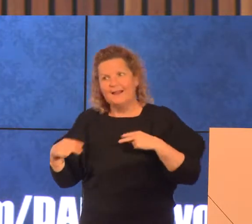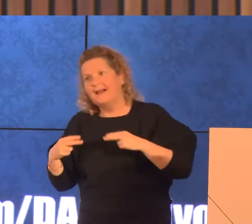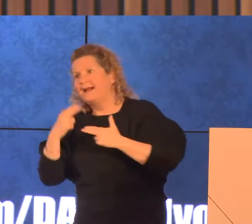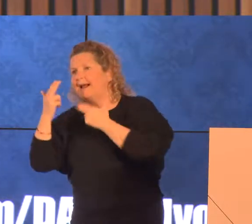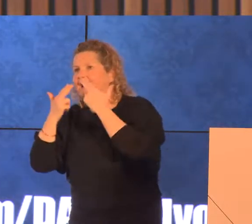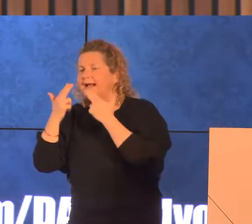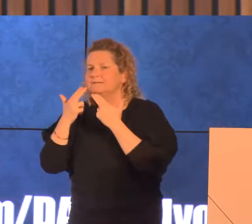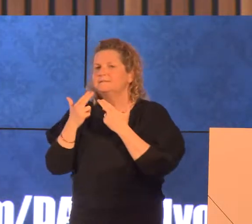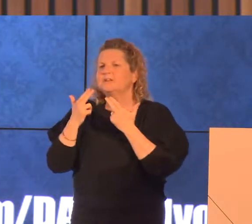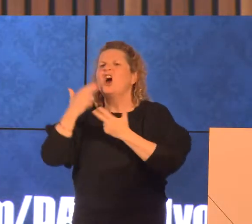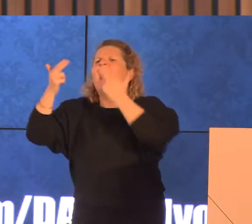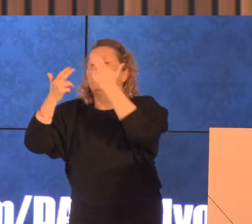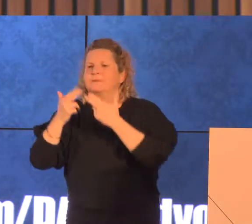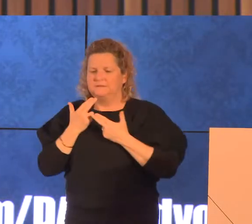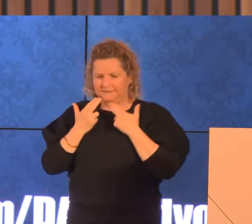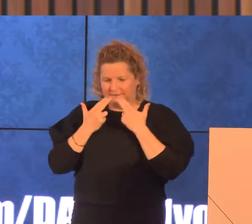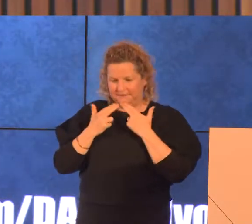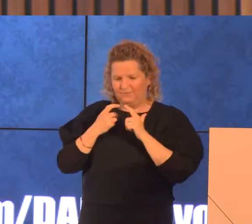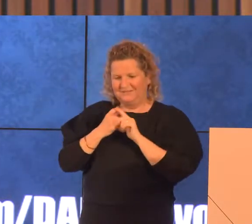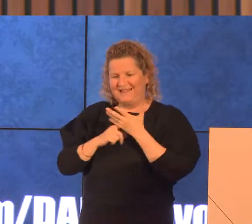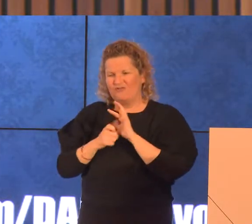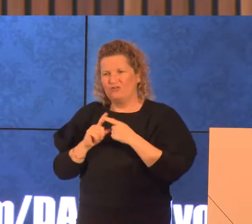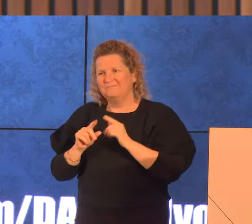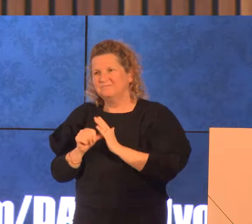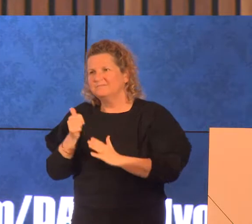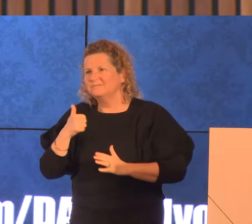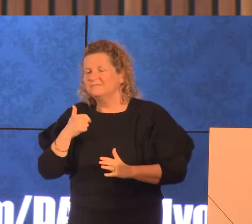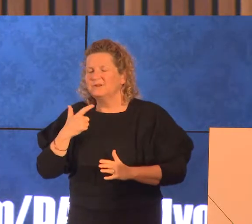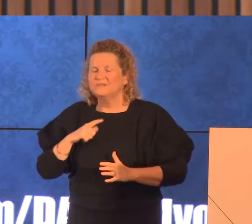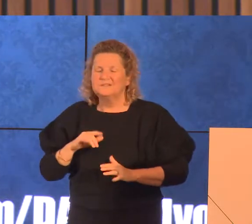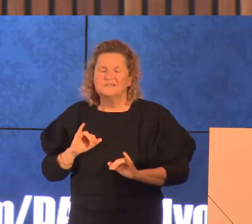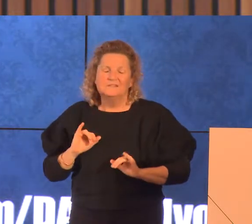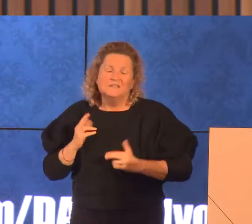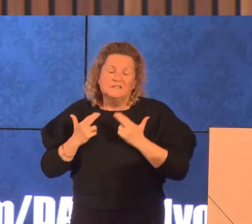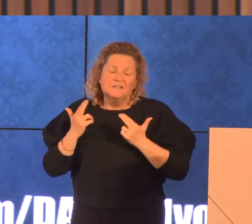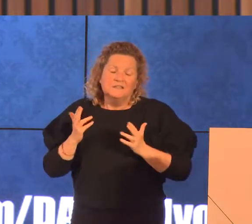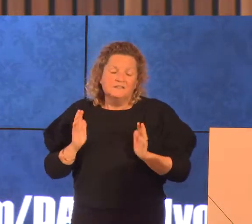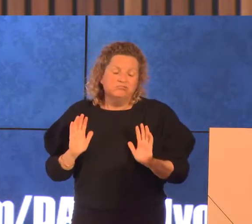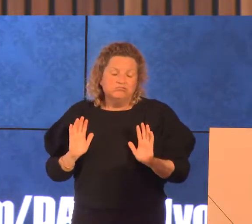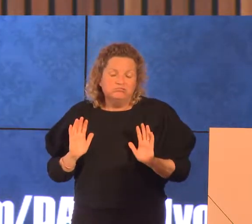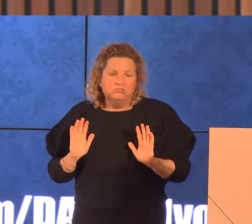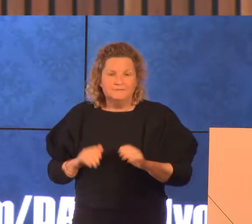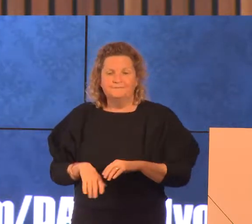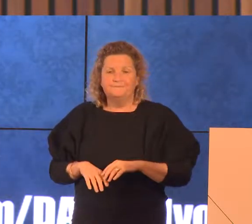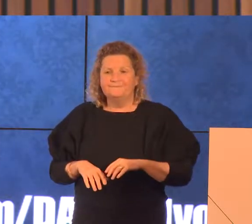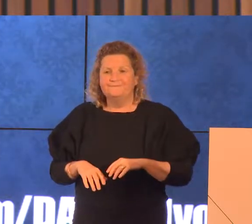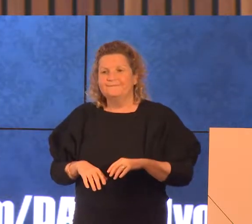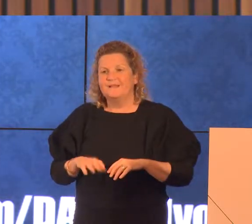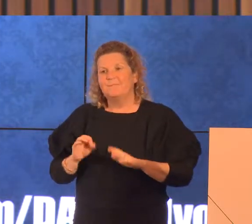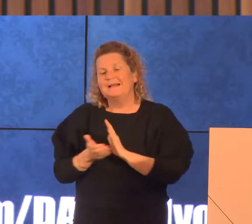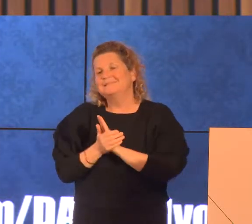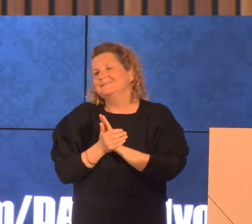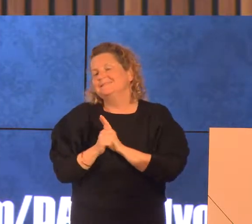sung quietly to myself because at karaoke I never win because I sing terribly. It's not where my